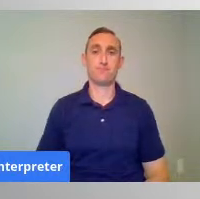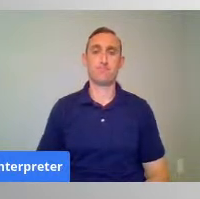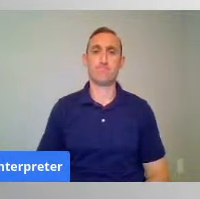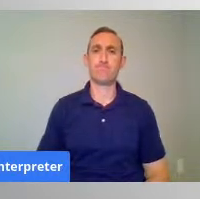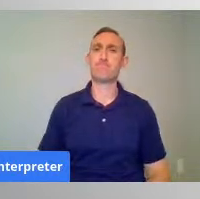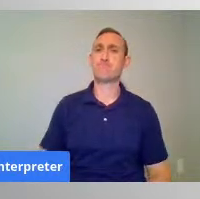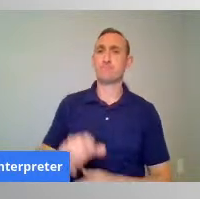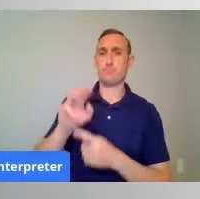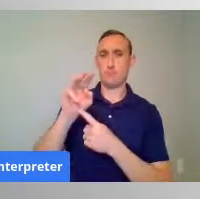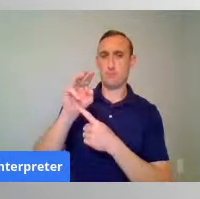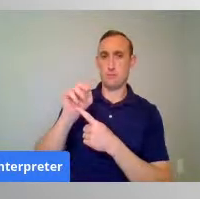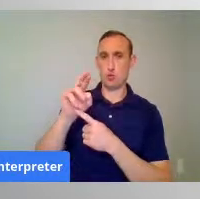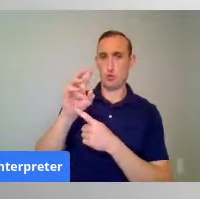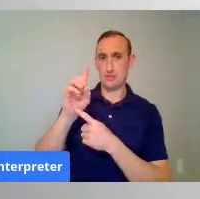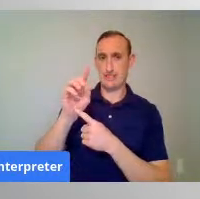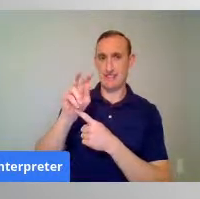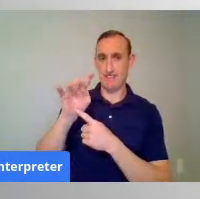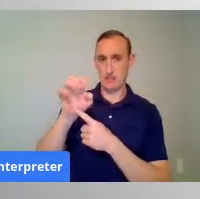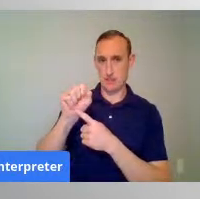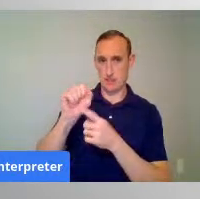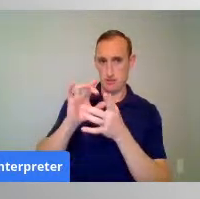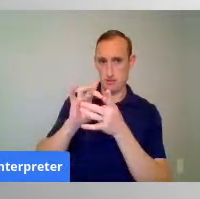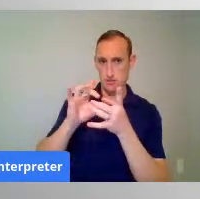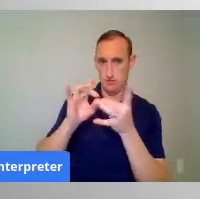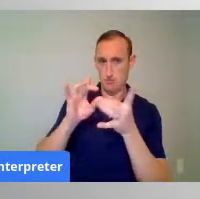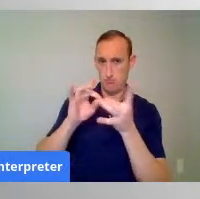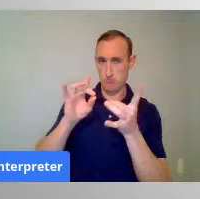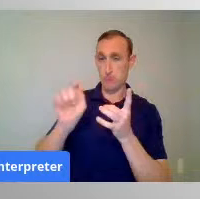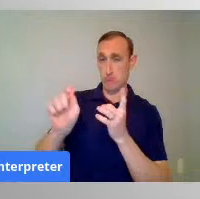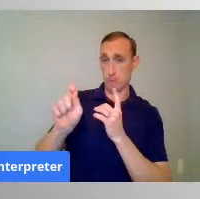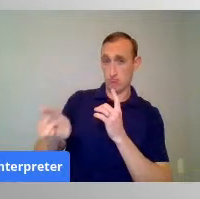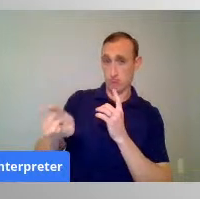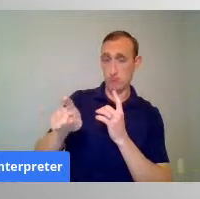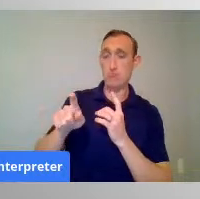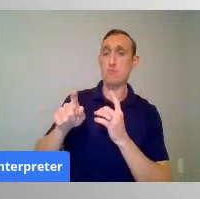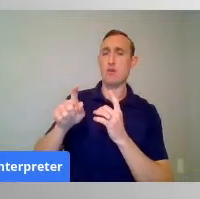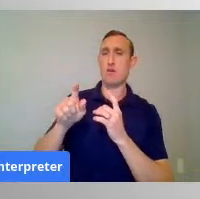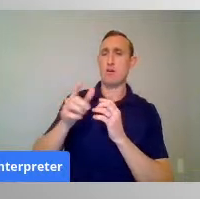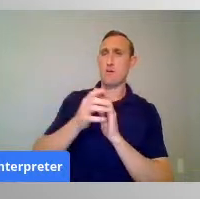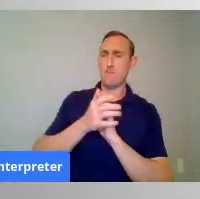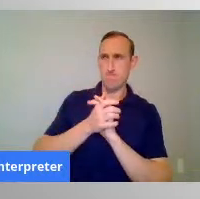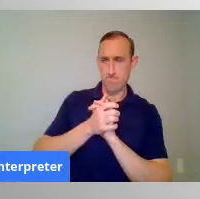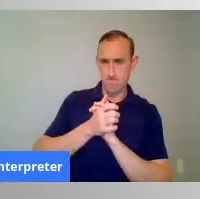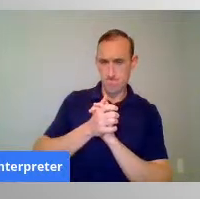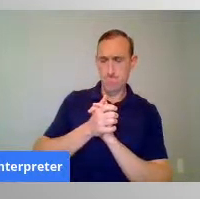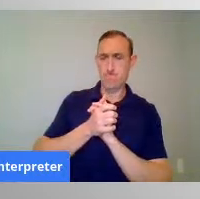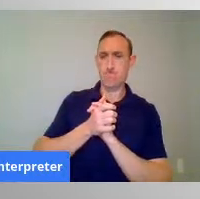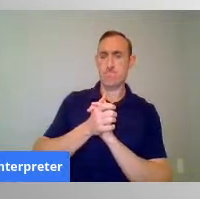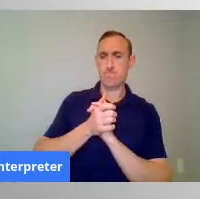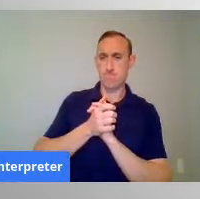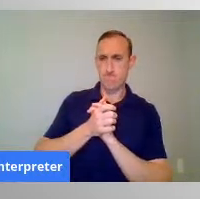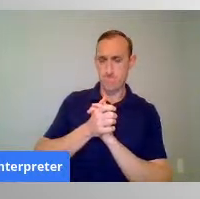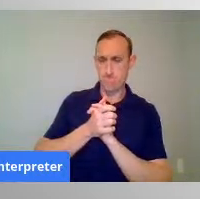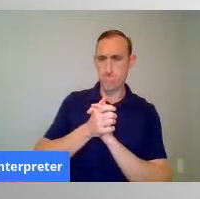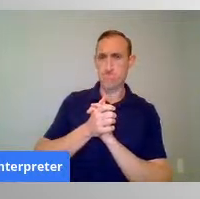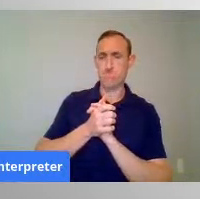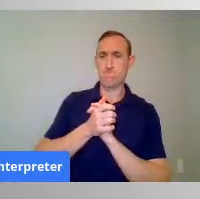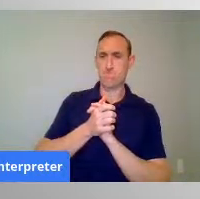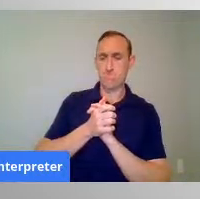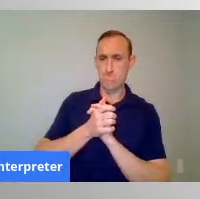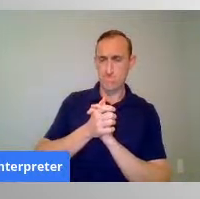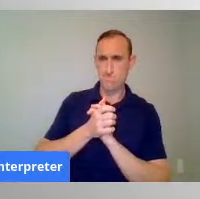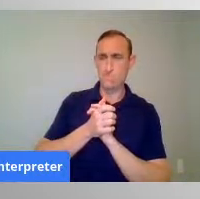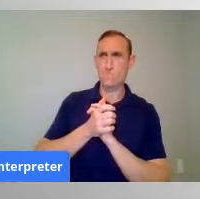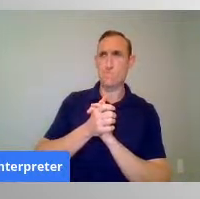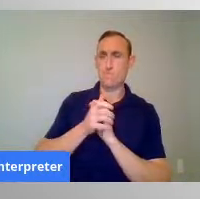So in terms of ASP, what kind of numbers?